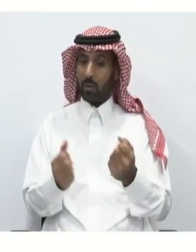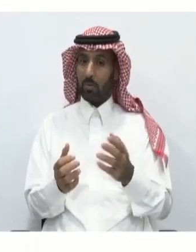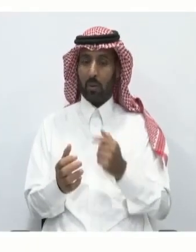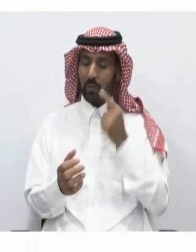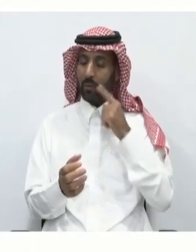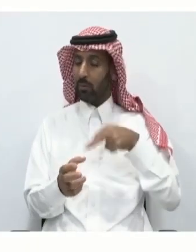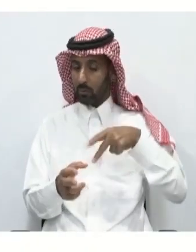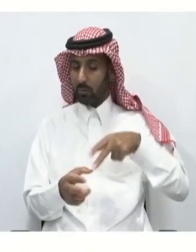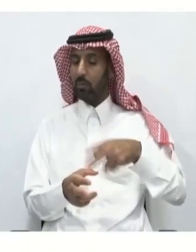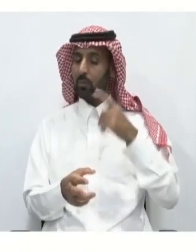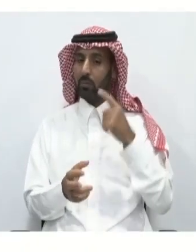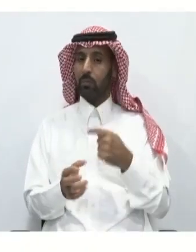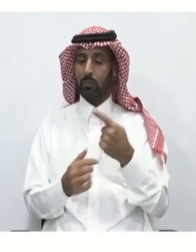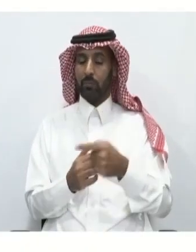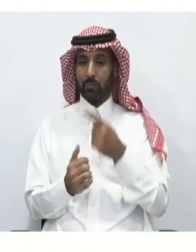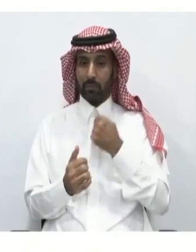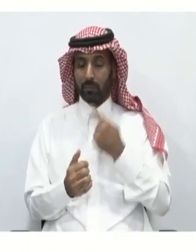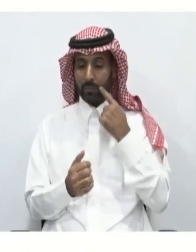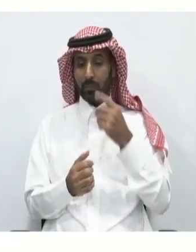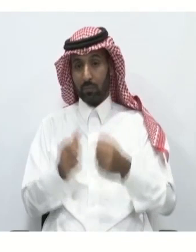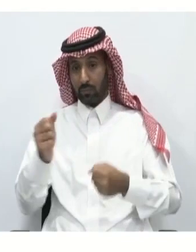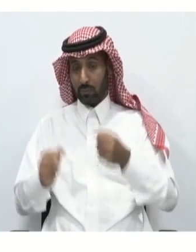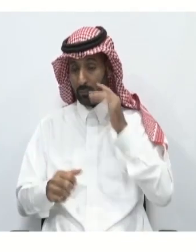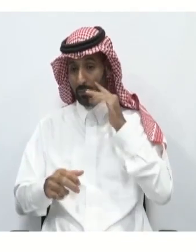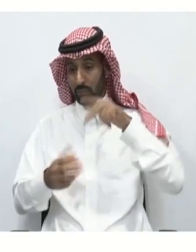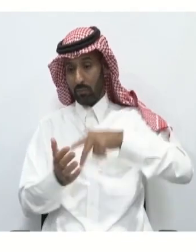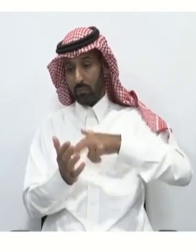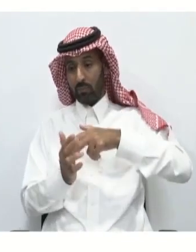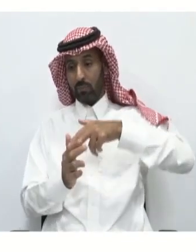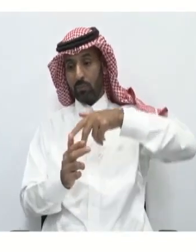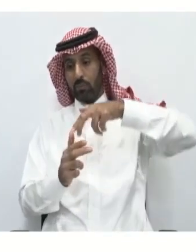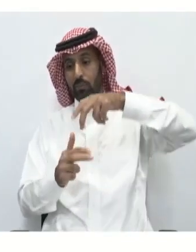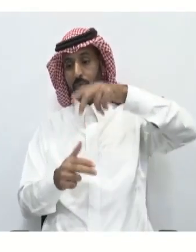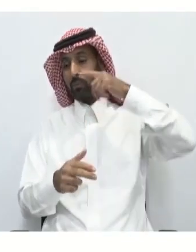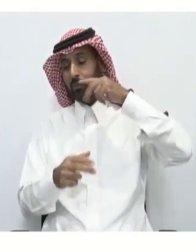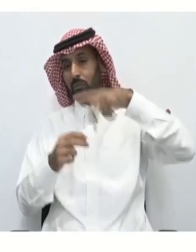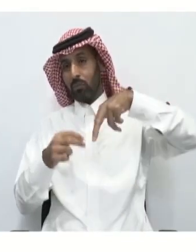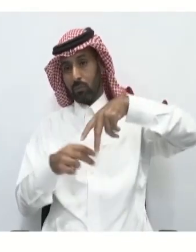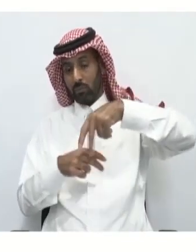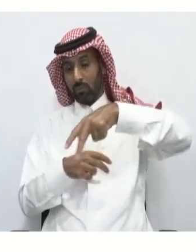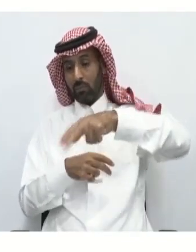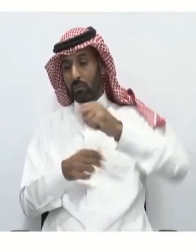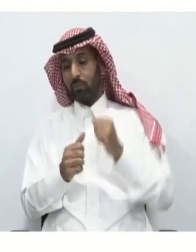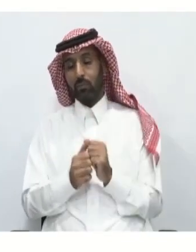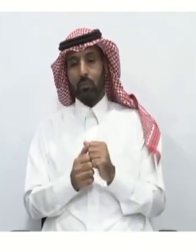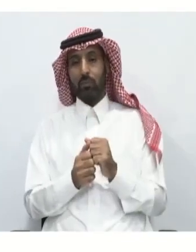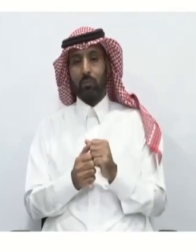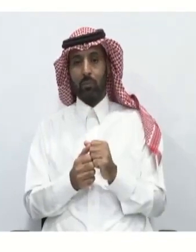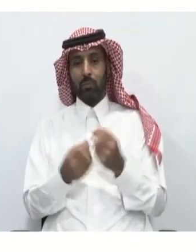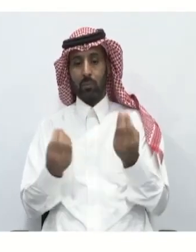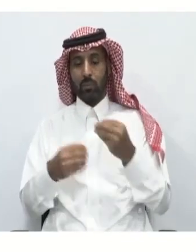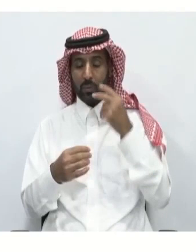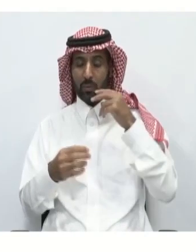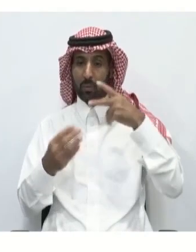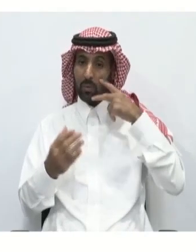Yes, that's correct. Because they need to use stairs and walk along walkways. Because there are lots of